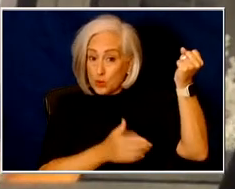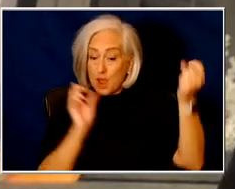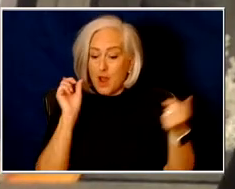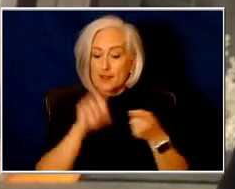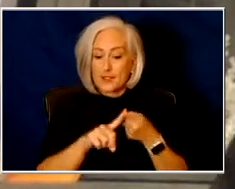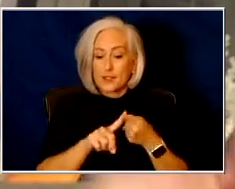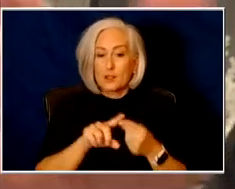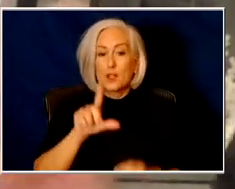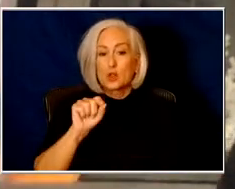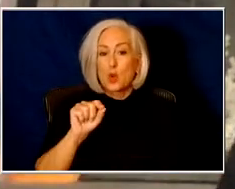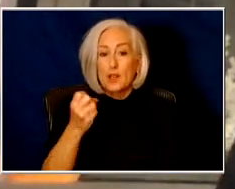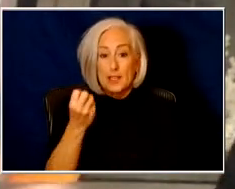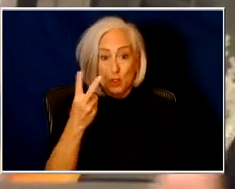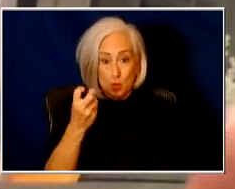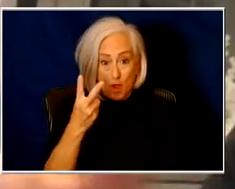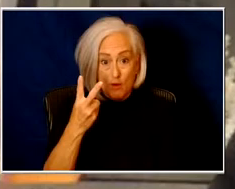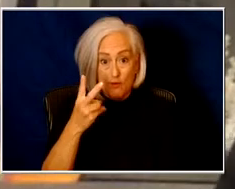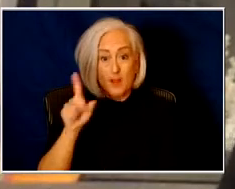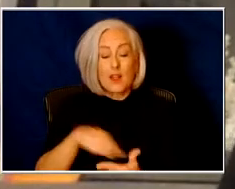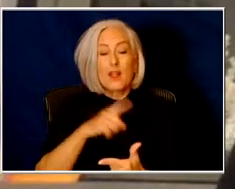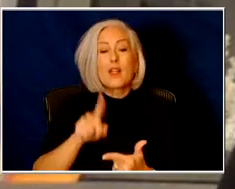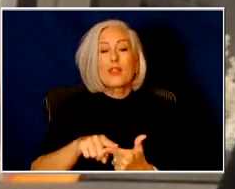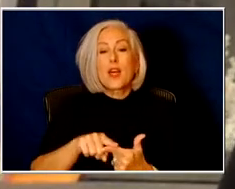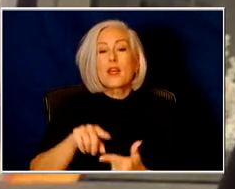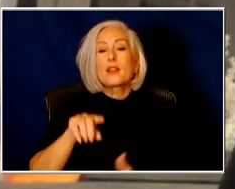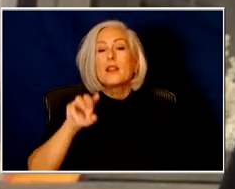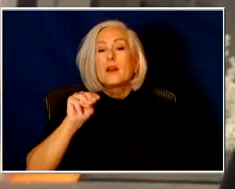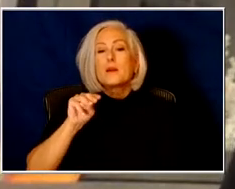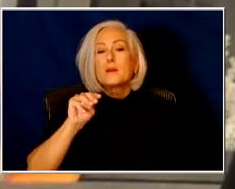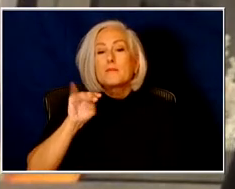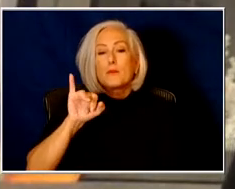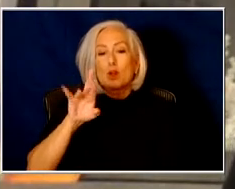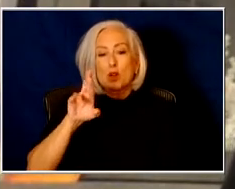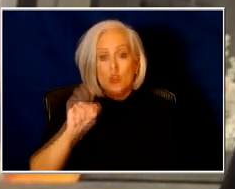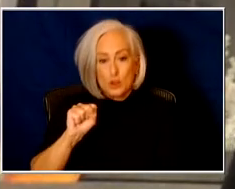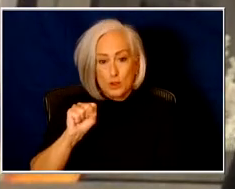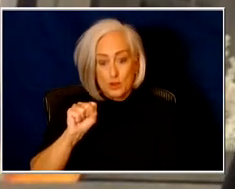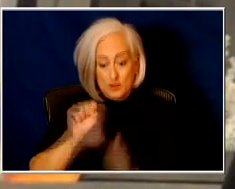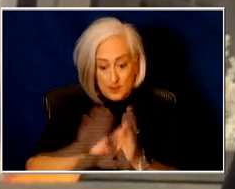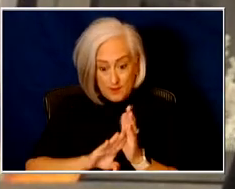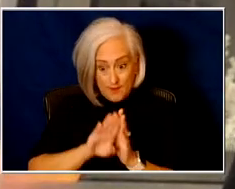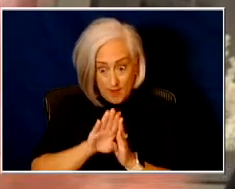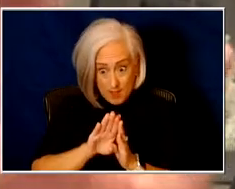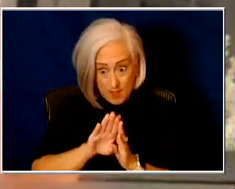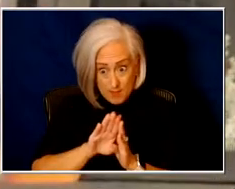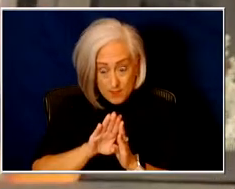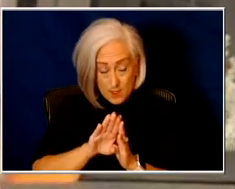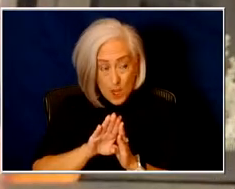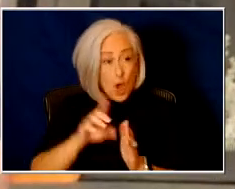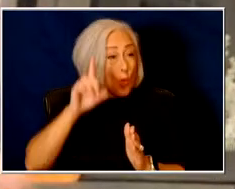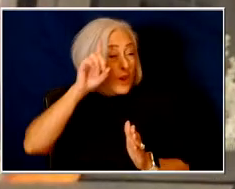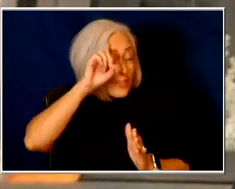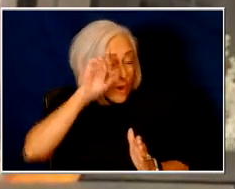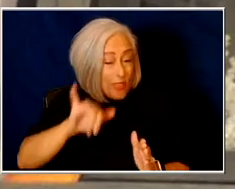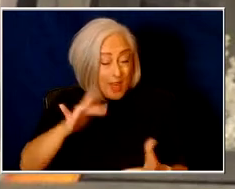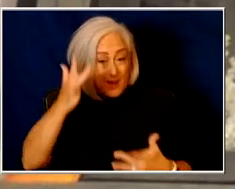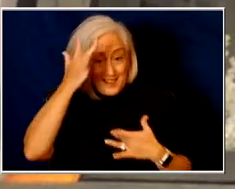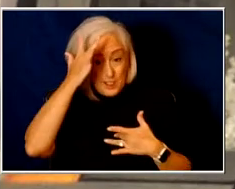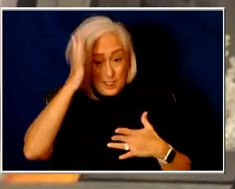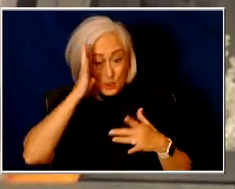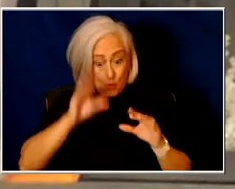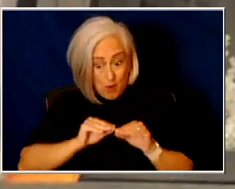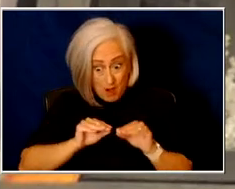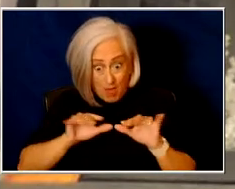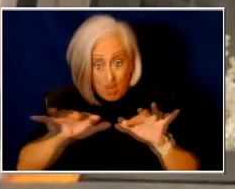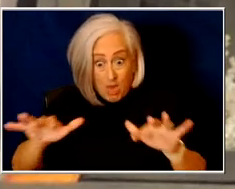had MERS redeveloped MERS did not develop into the pandemic that we thought that technology was shelved